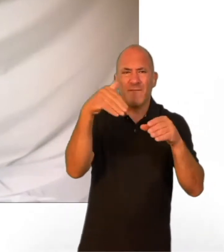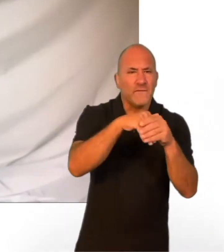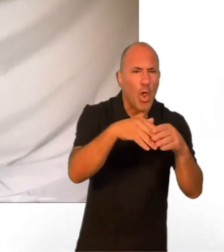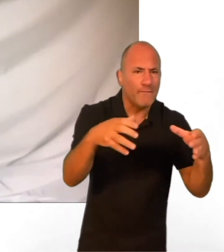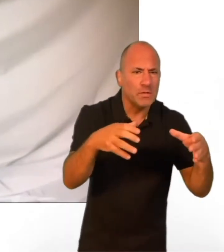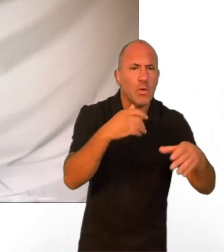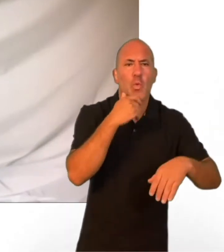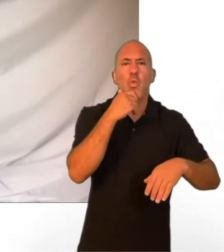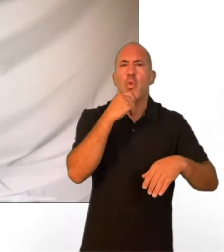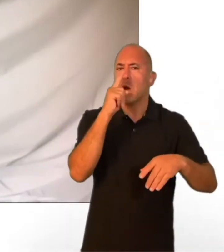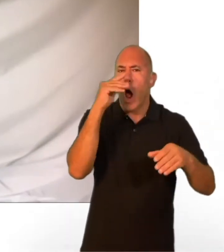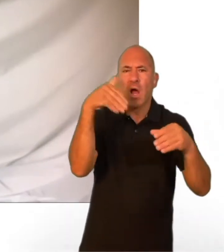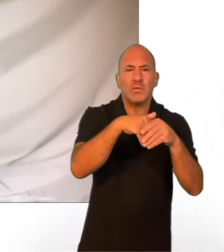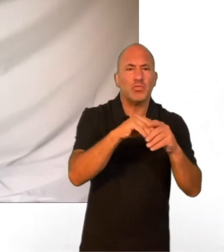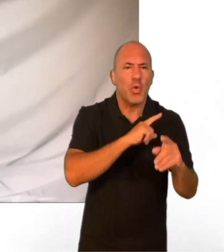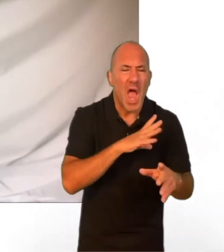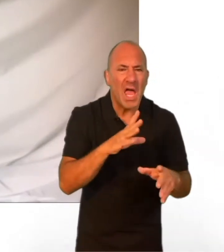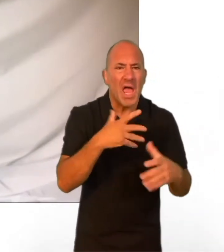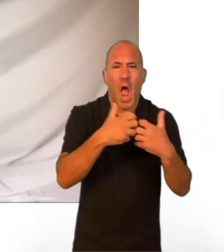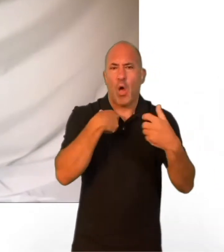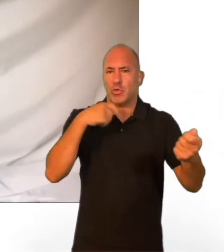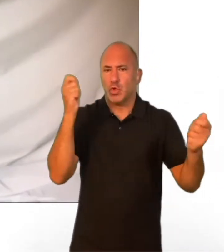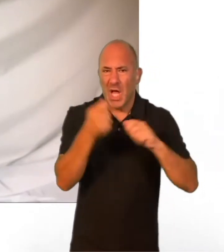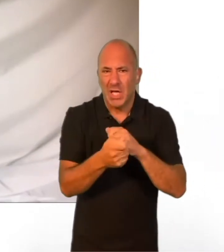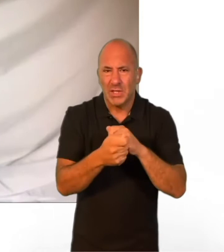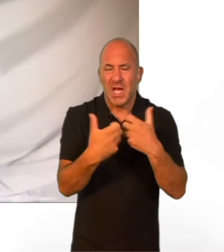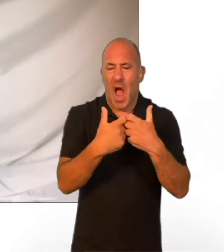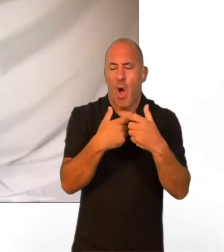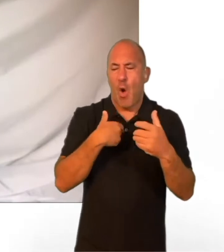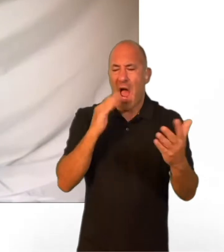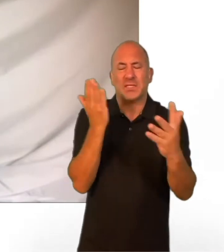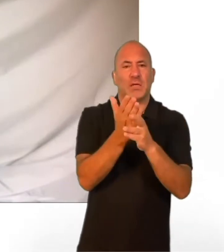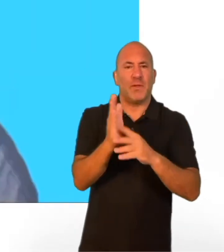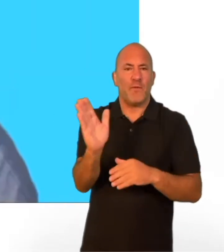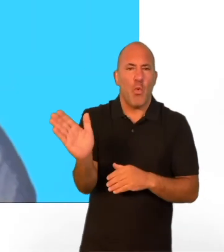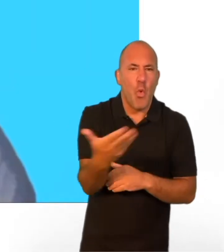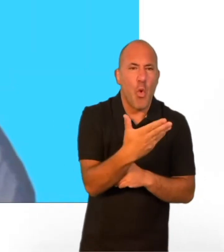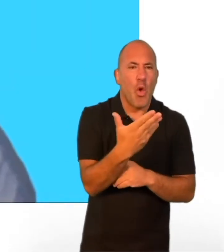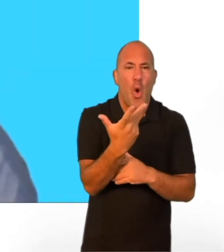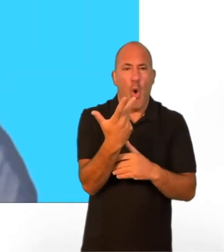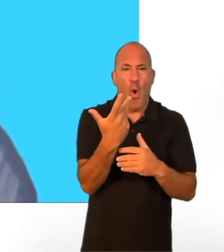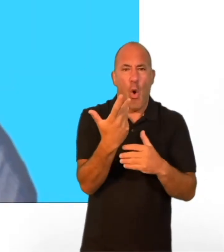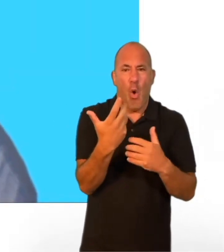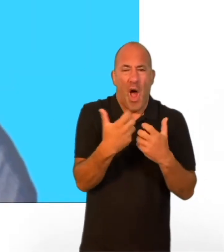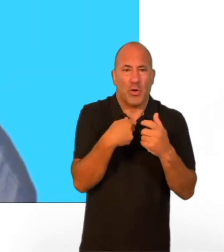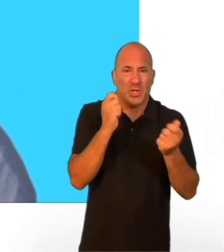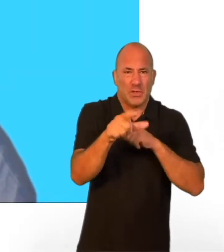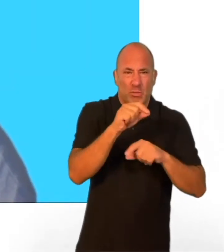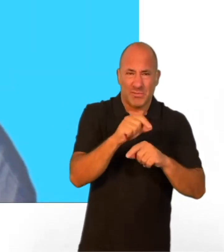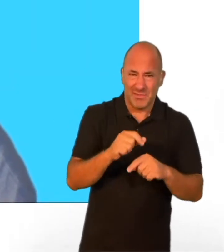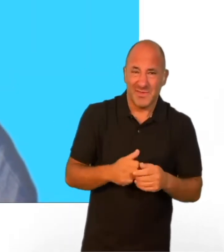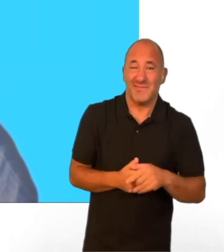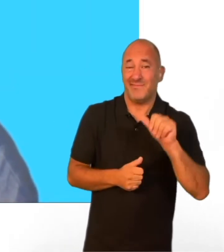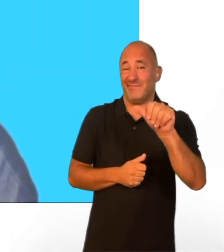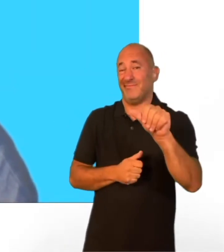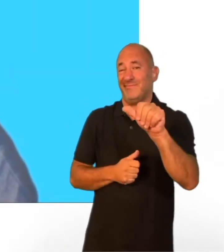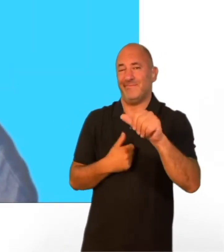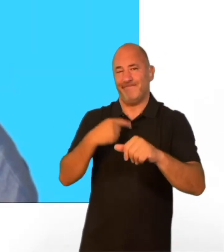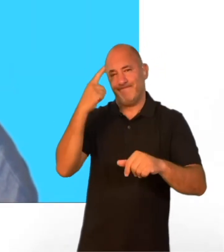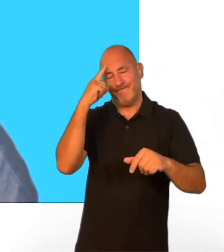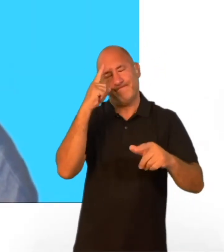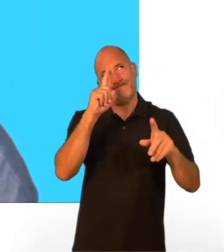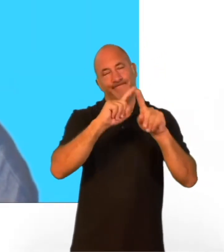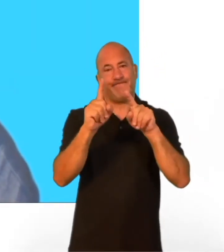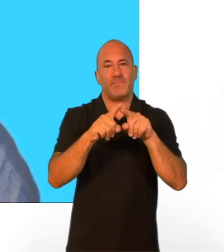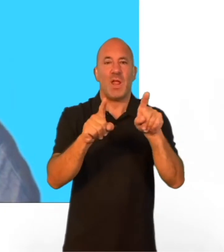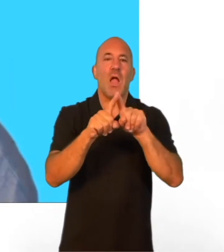make it accessible for them, or even like how do we make that an option, you know? Yeah, I think about the ways in